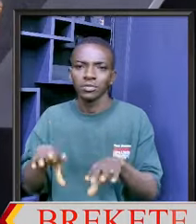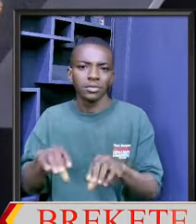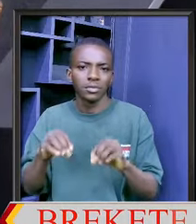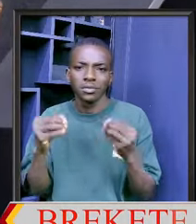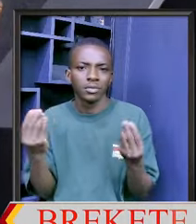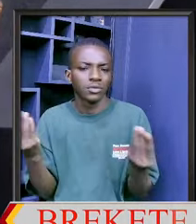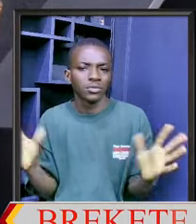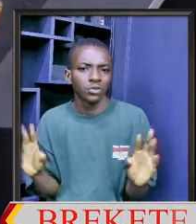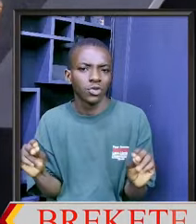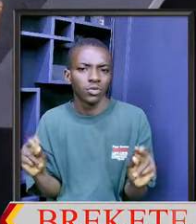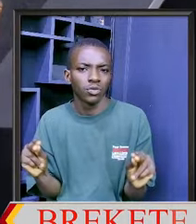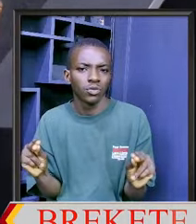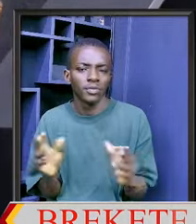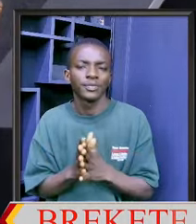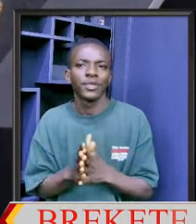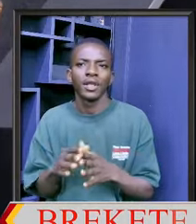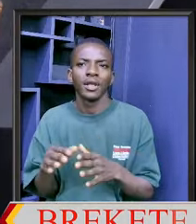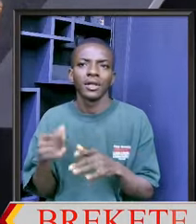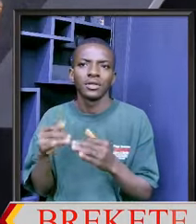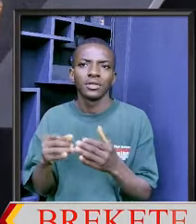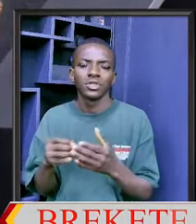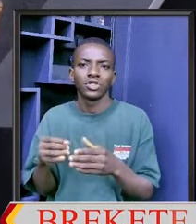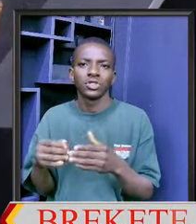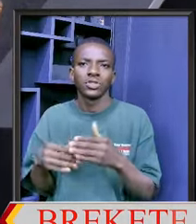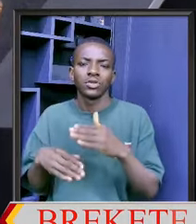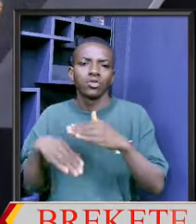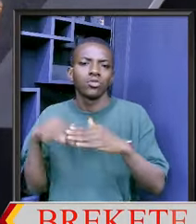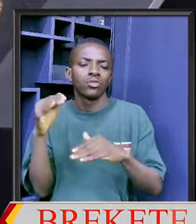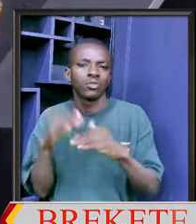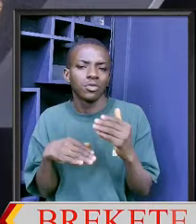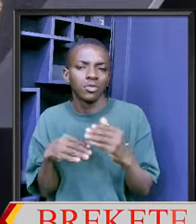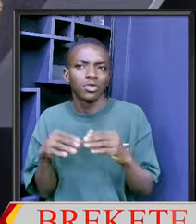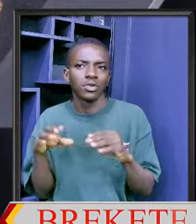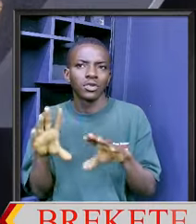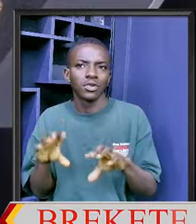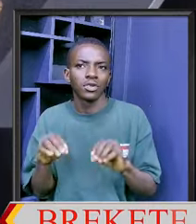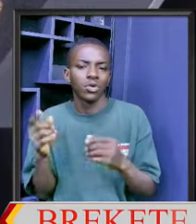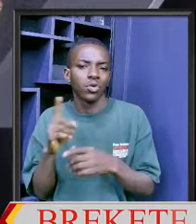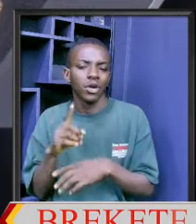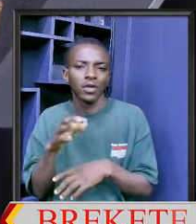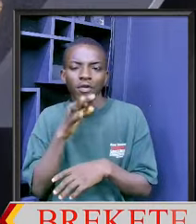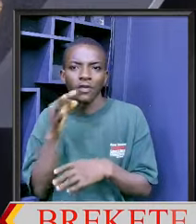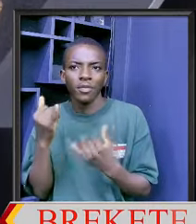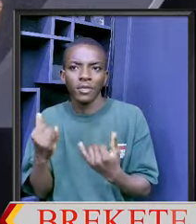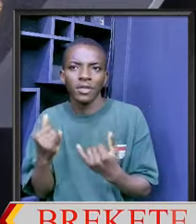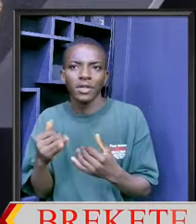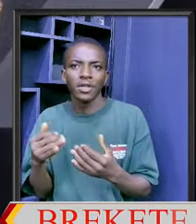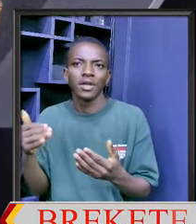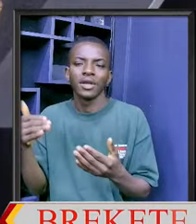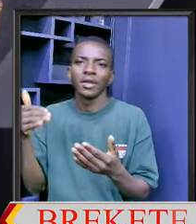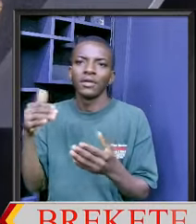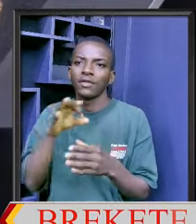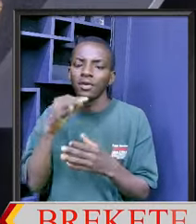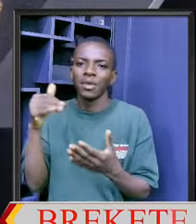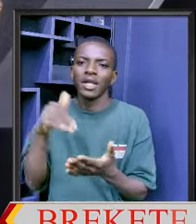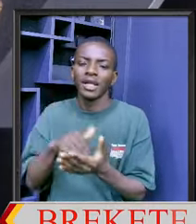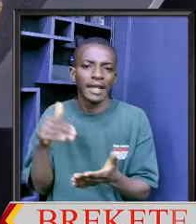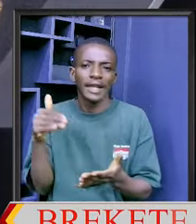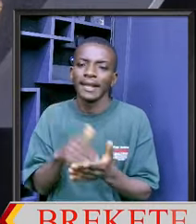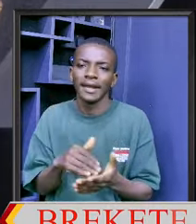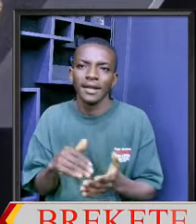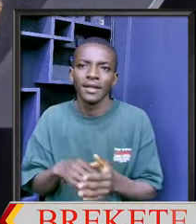soil at all. Instead, they nourish our soil. Where you they farm now, you can farm again and again and